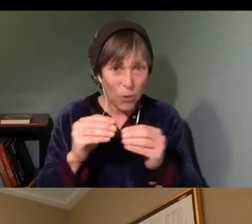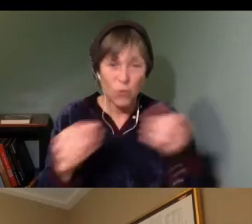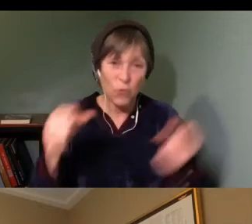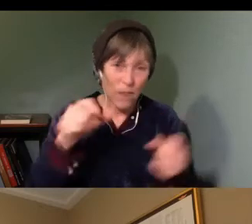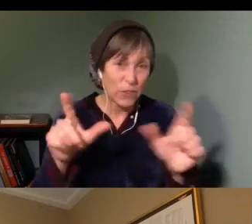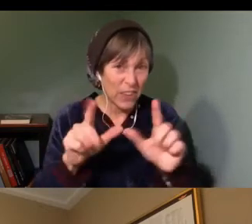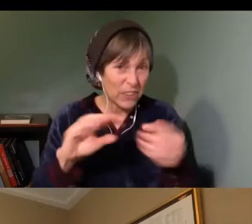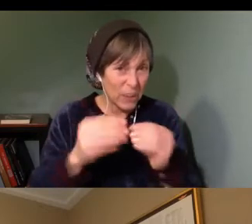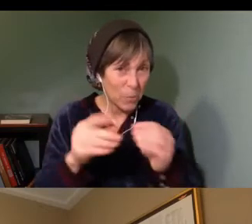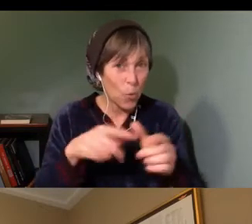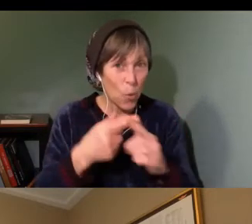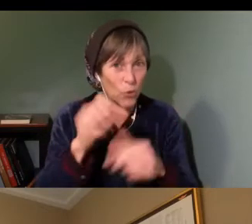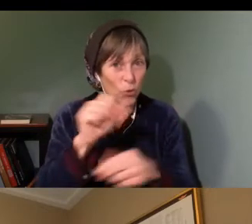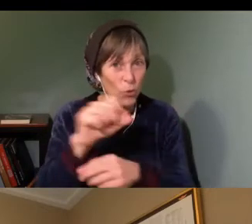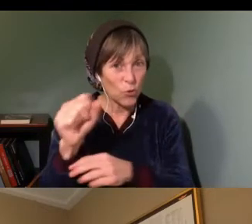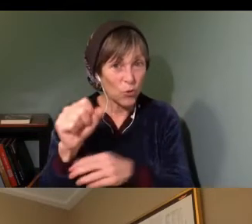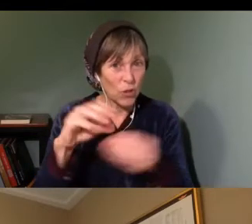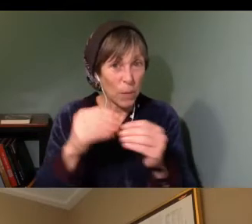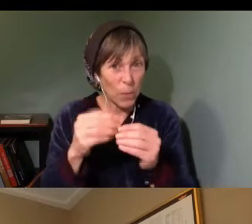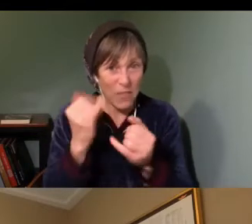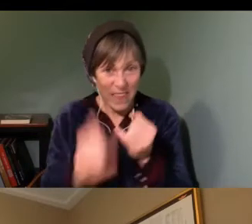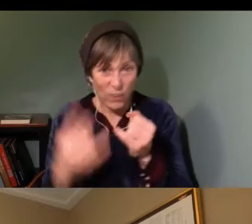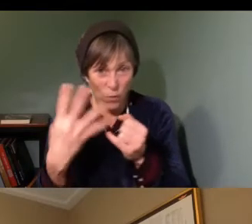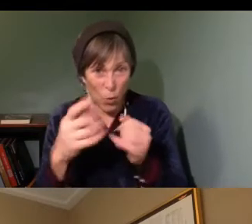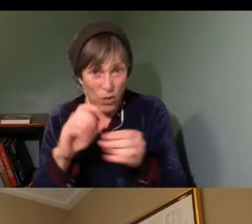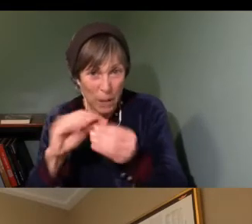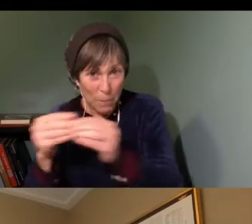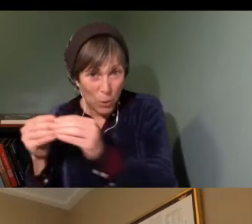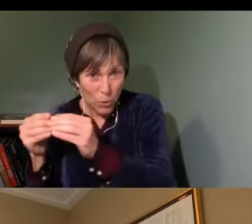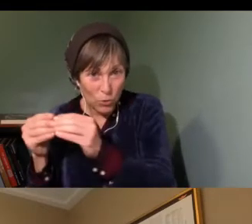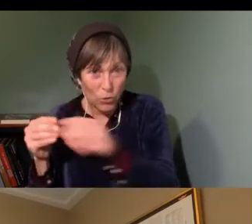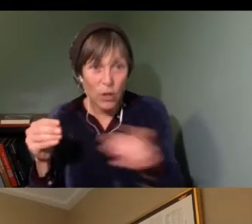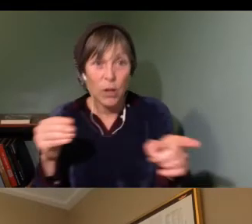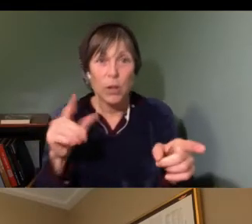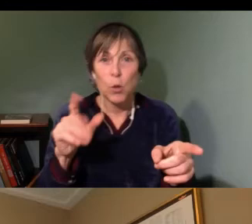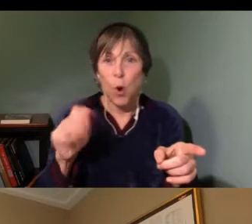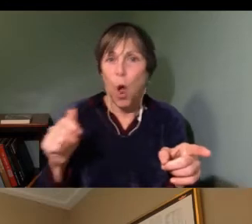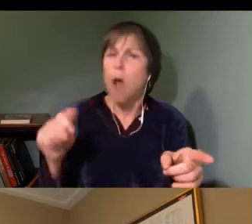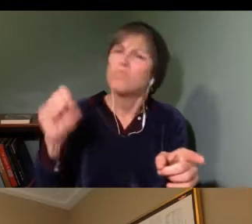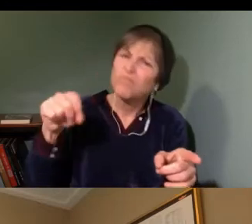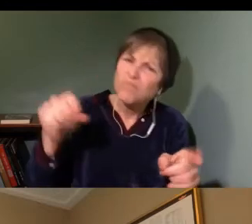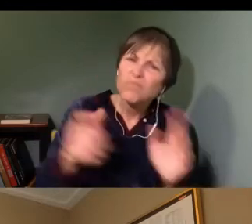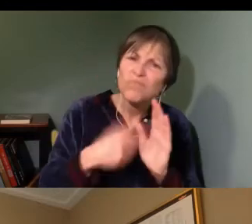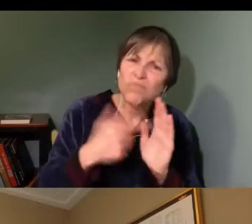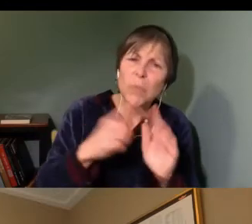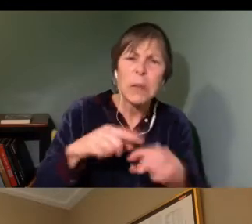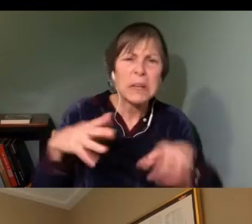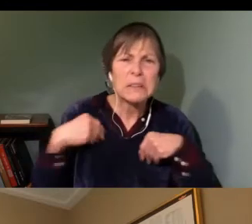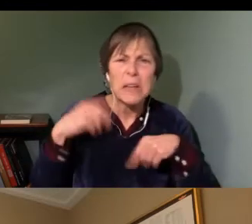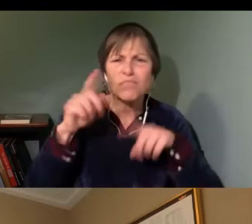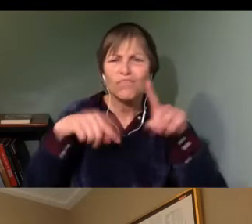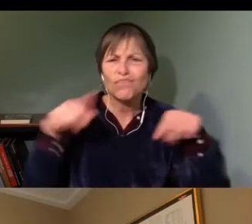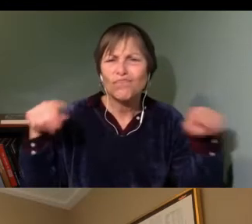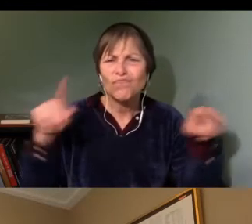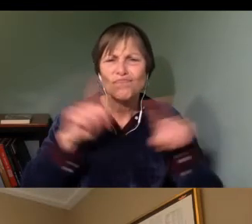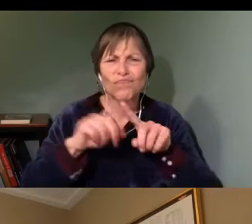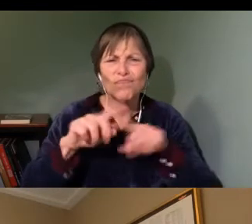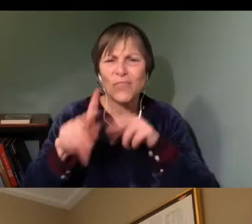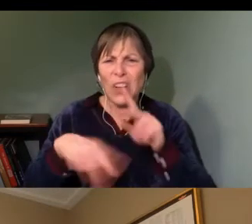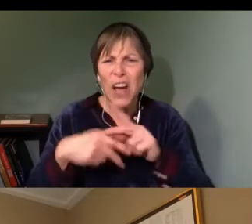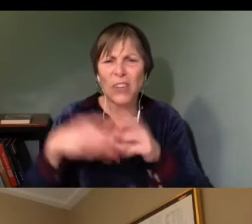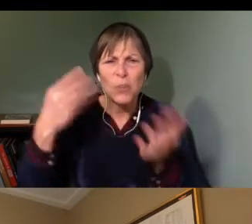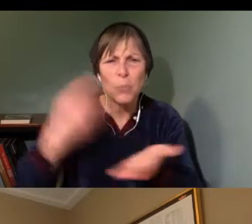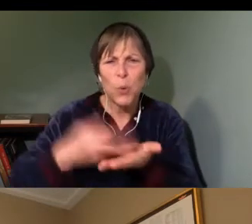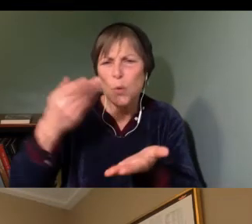they do sometimes um but we accept all other kinds of um different documentation to provide proof of